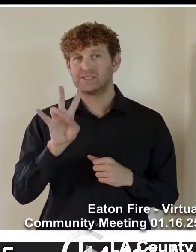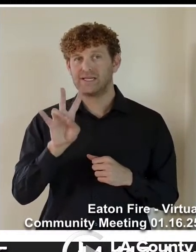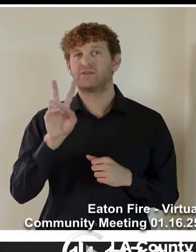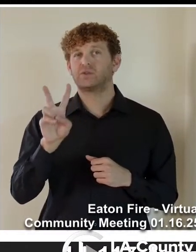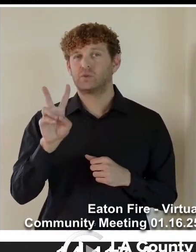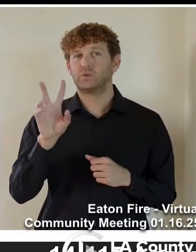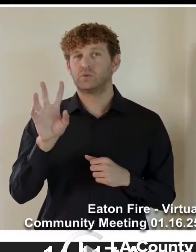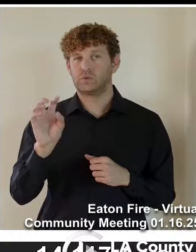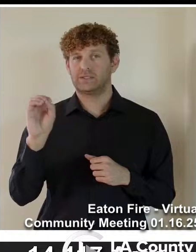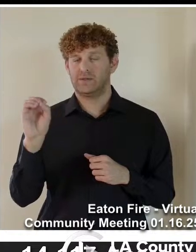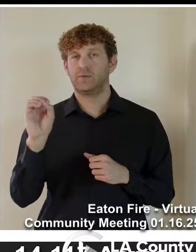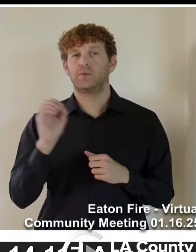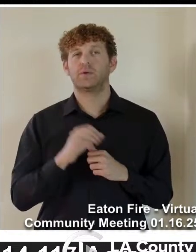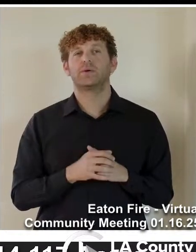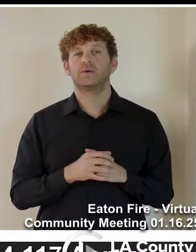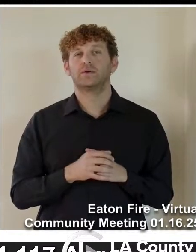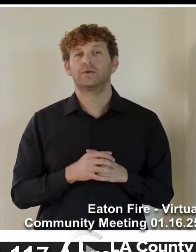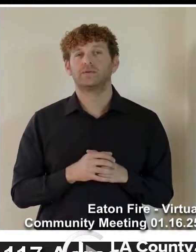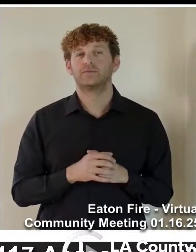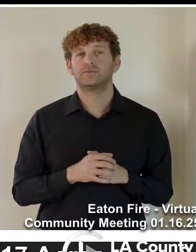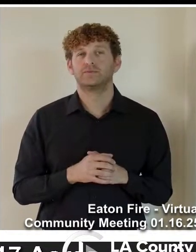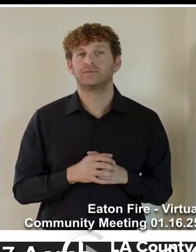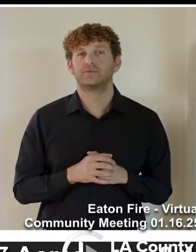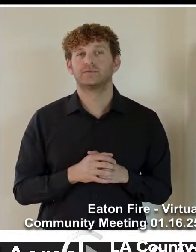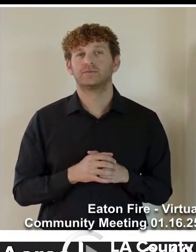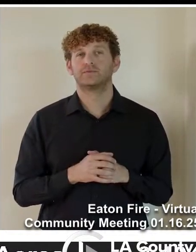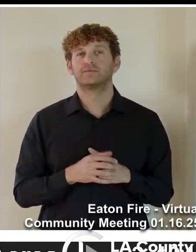En español, nos pueden llamar a